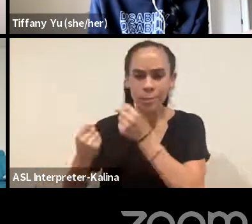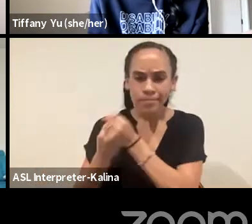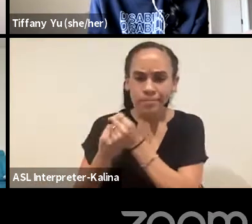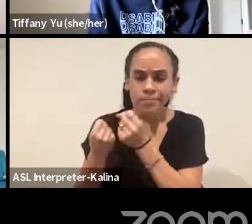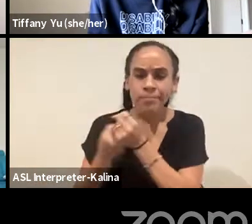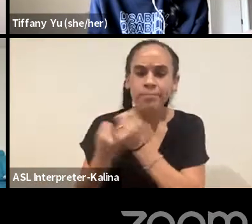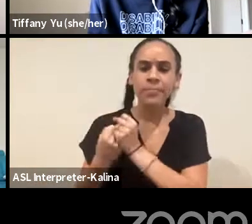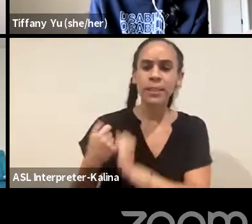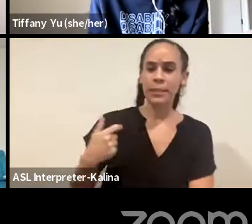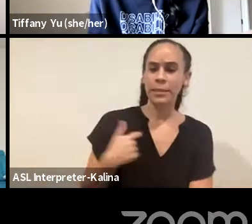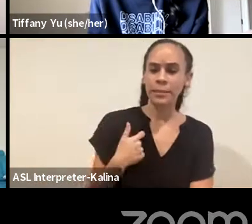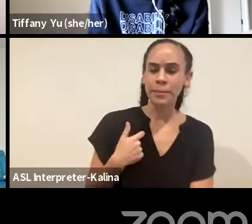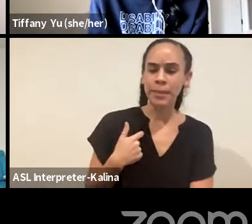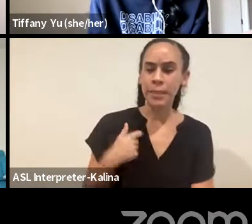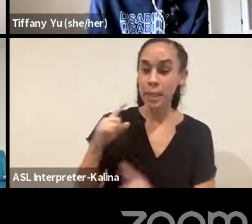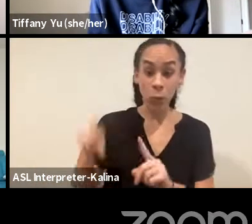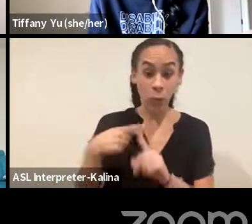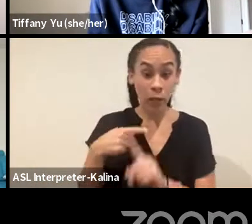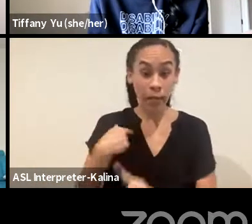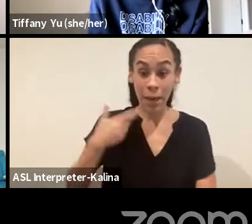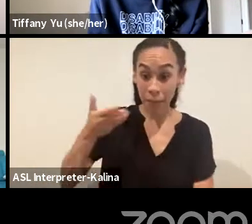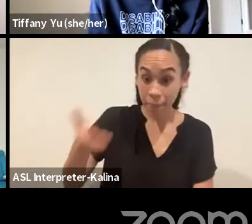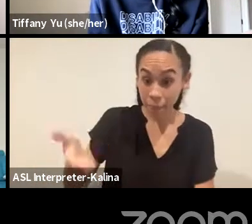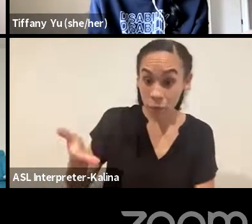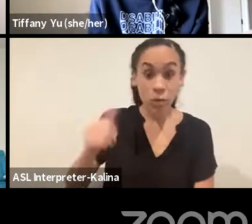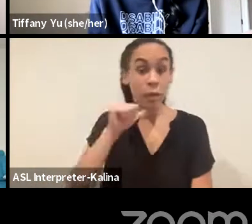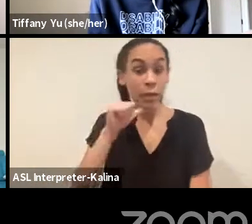the room when I'm not in the room.